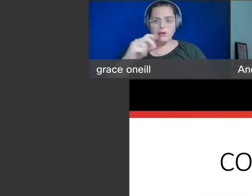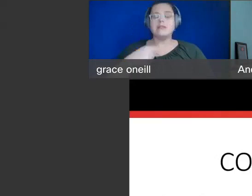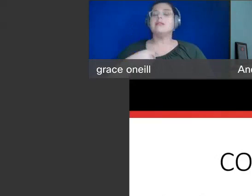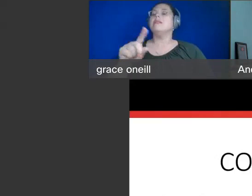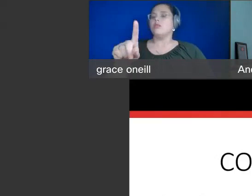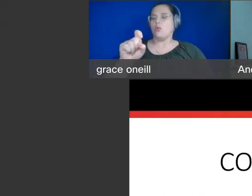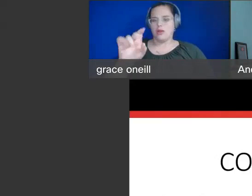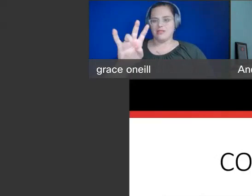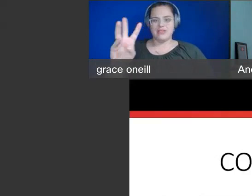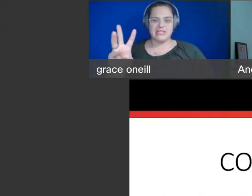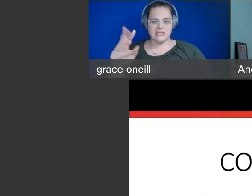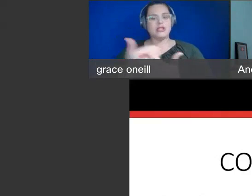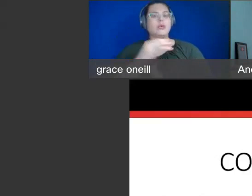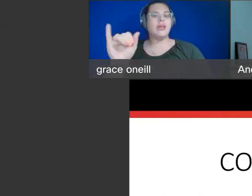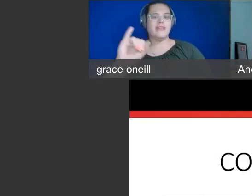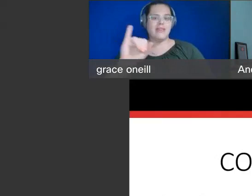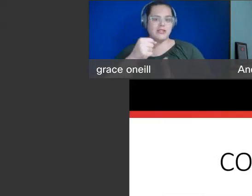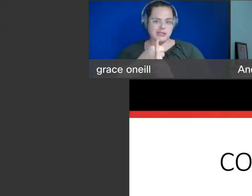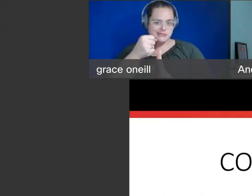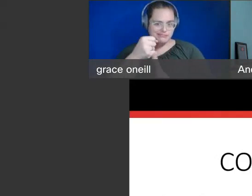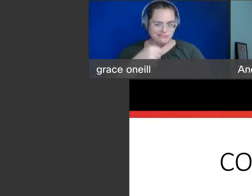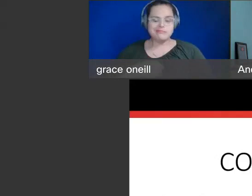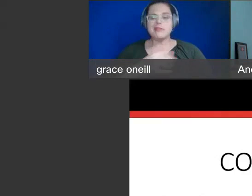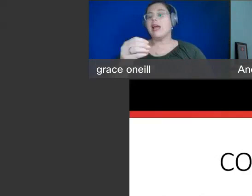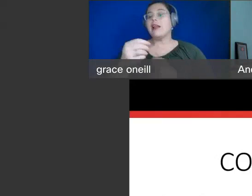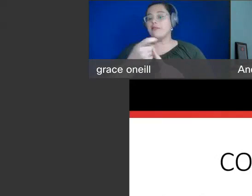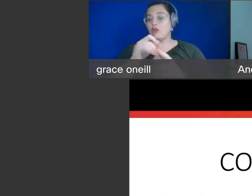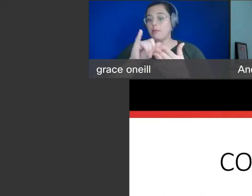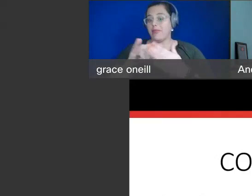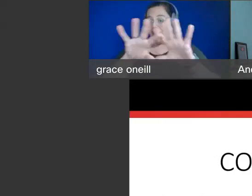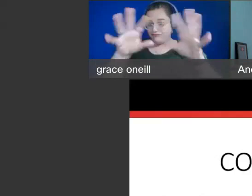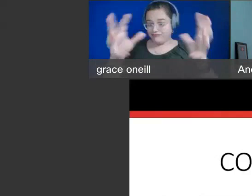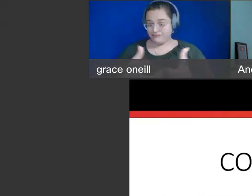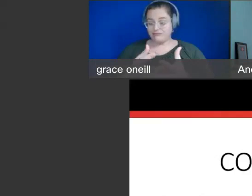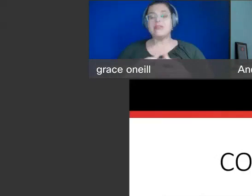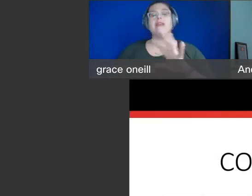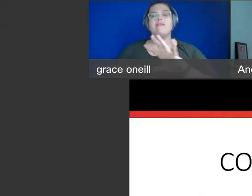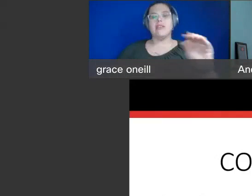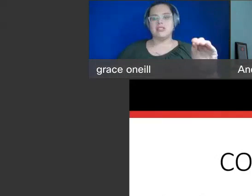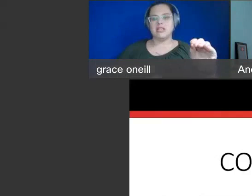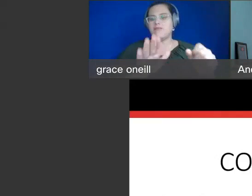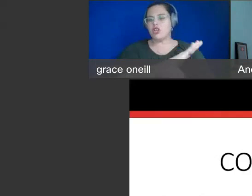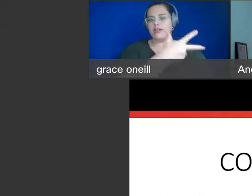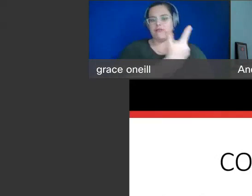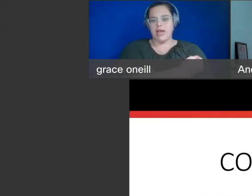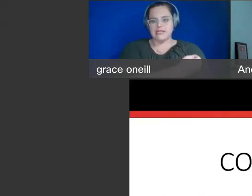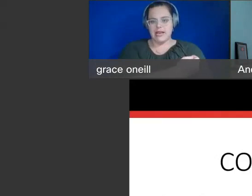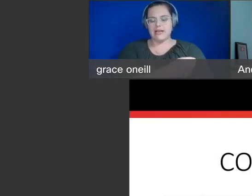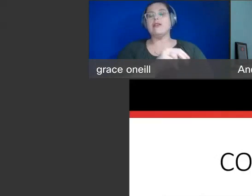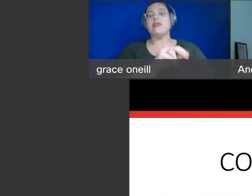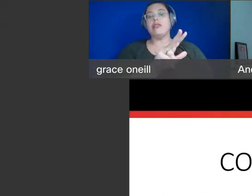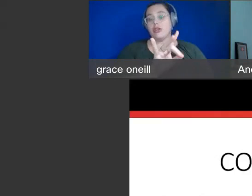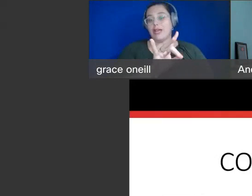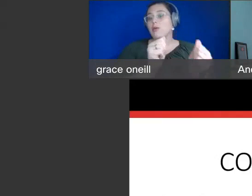infections. And of these, 50 people were fully vaccinated. 38 of them had had a booster, and 12, it